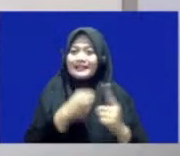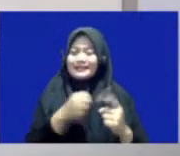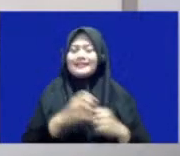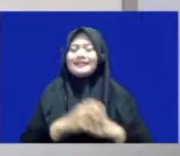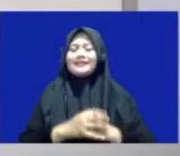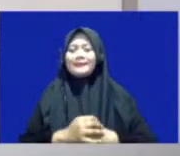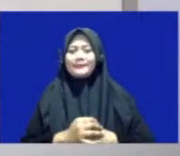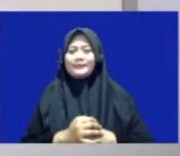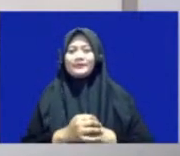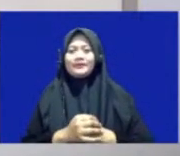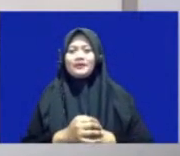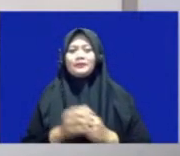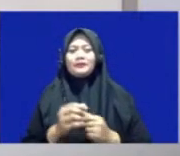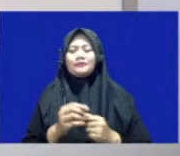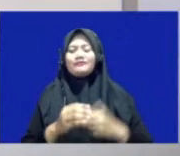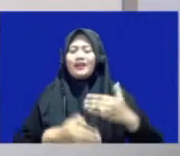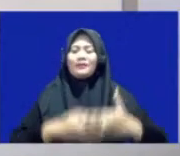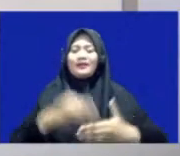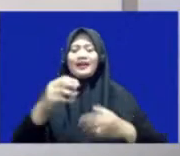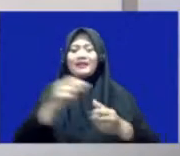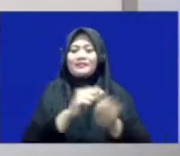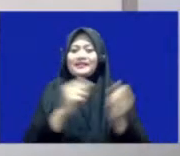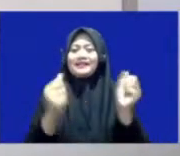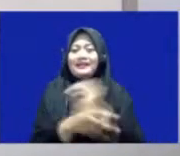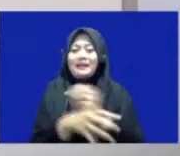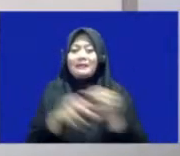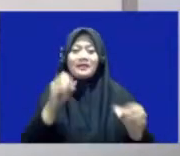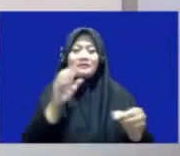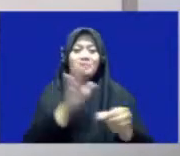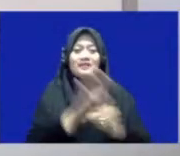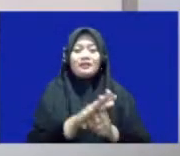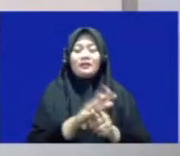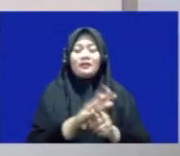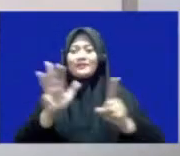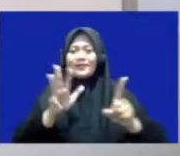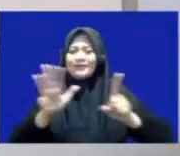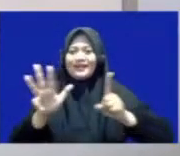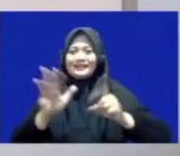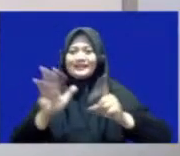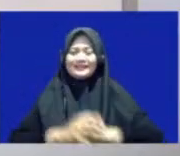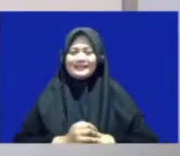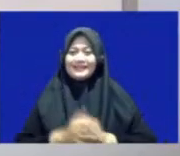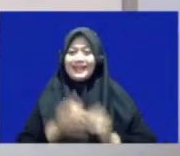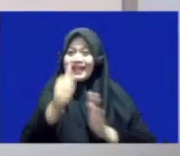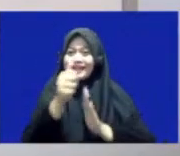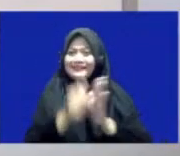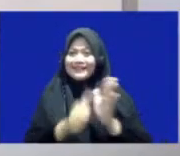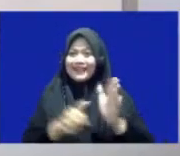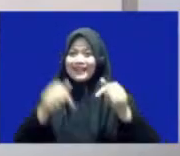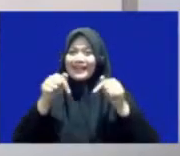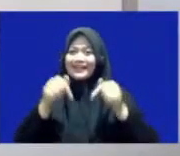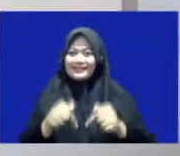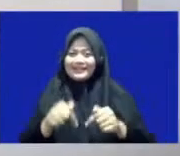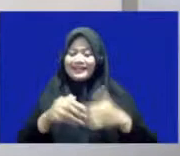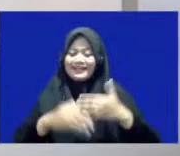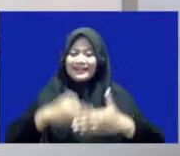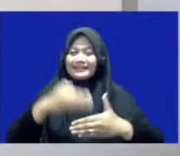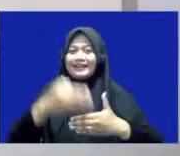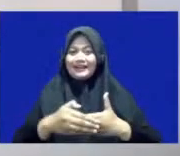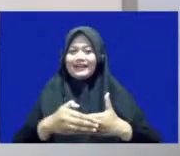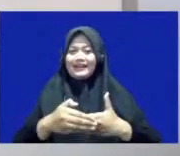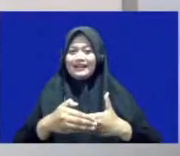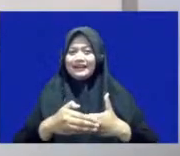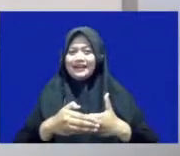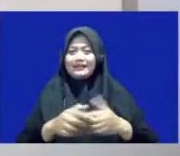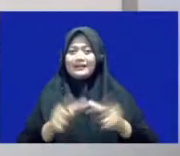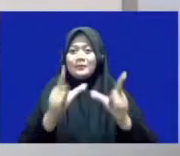pandemic. This event is moderated in a webinar mode, so you may ask your question, post your question